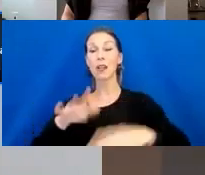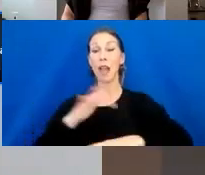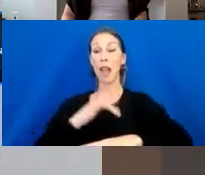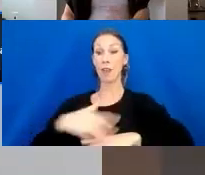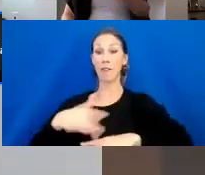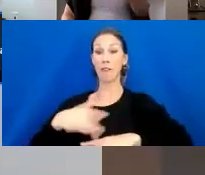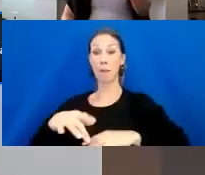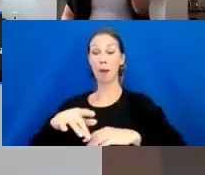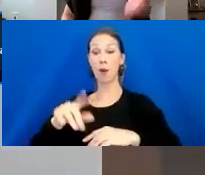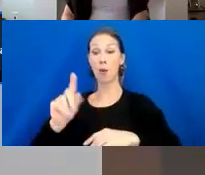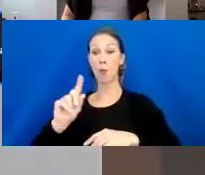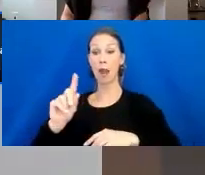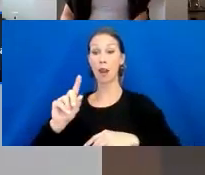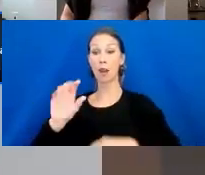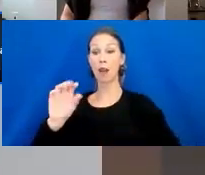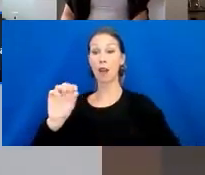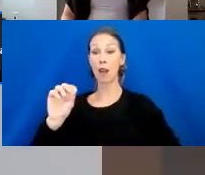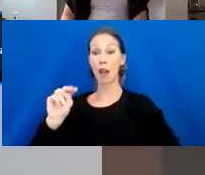in the on-demand